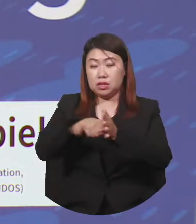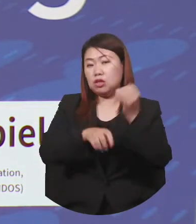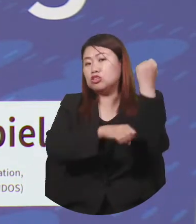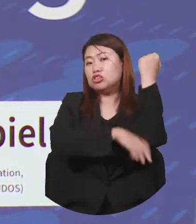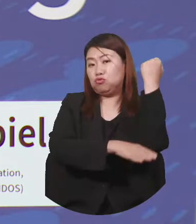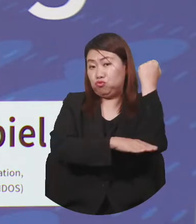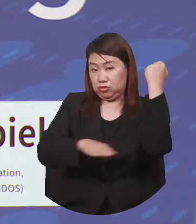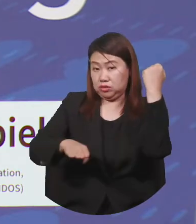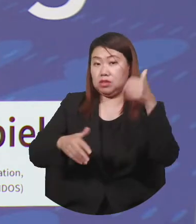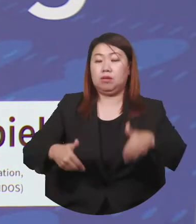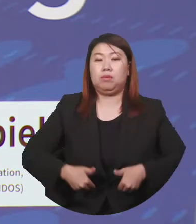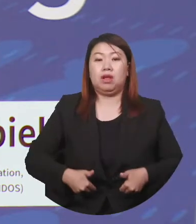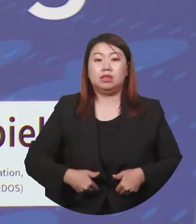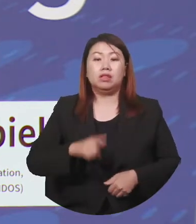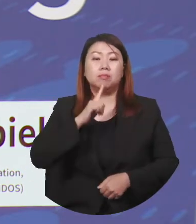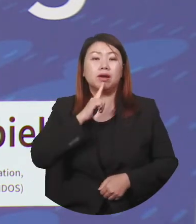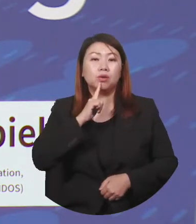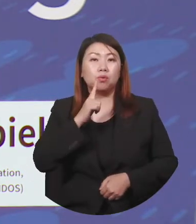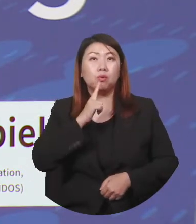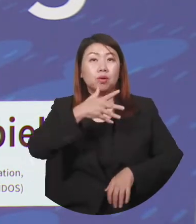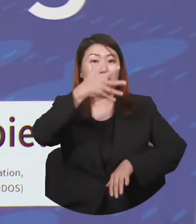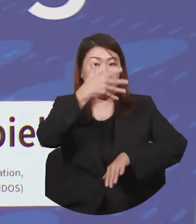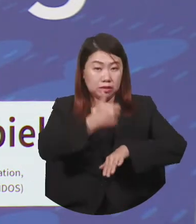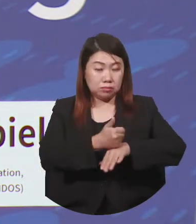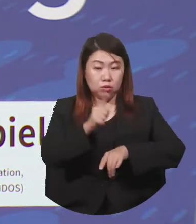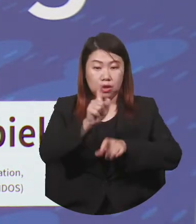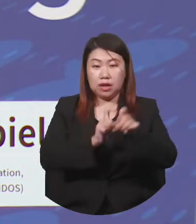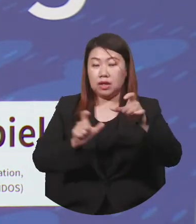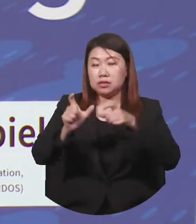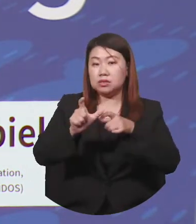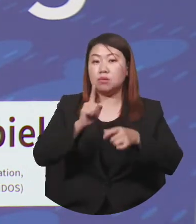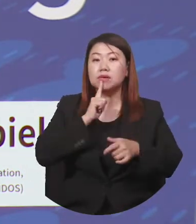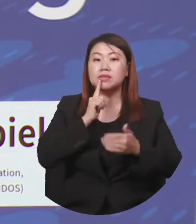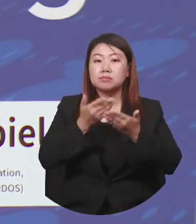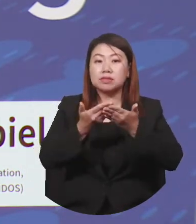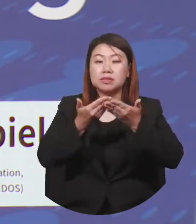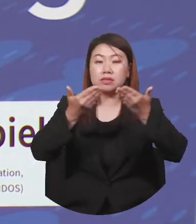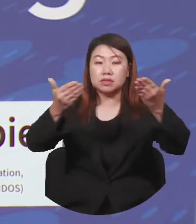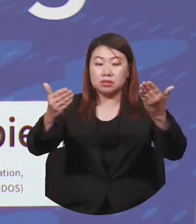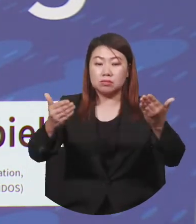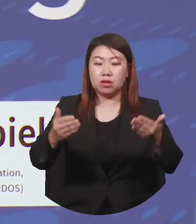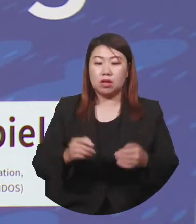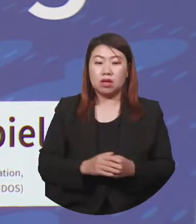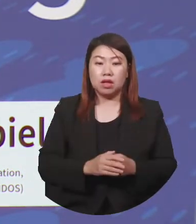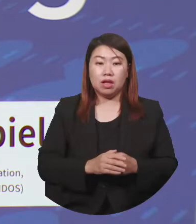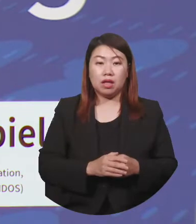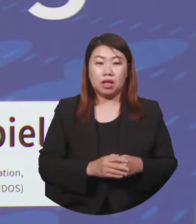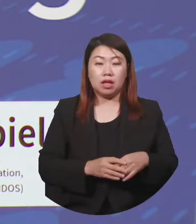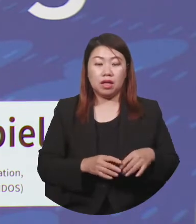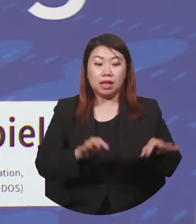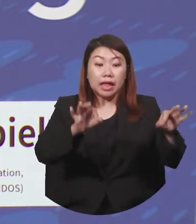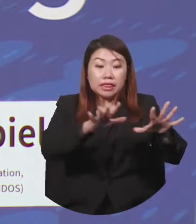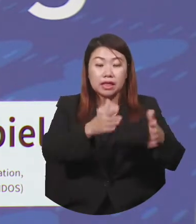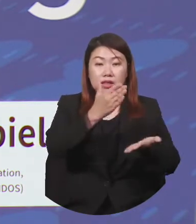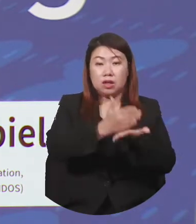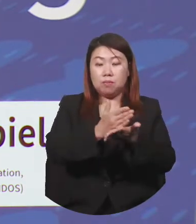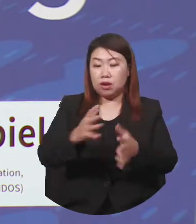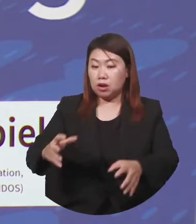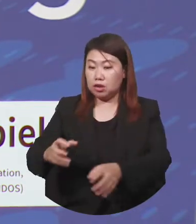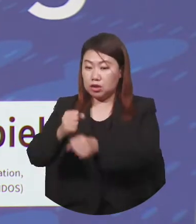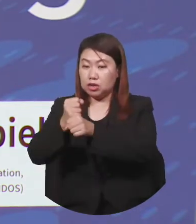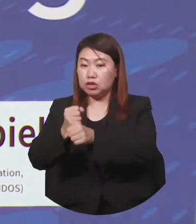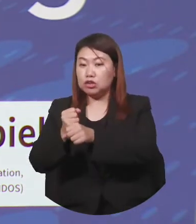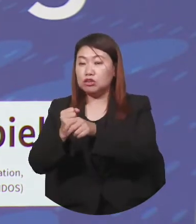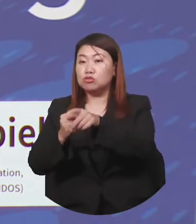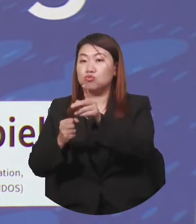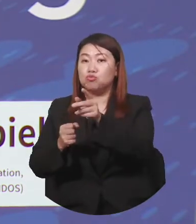the water of mixed formats? We mentioned already G20. G20 consists, in my eyes, mainly